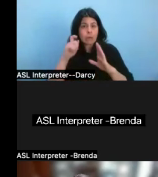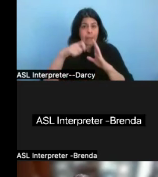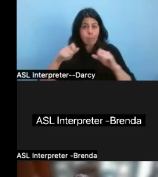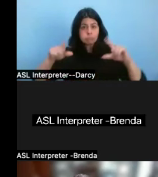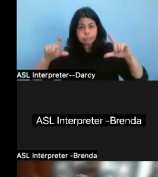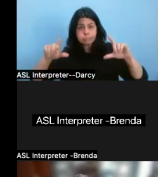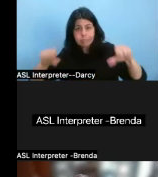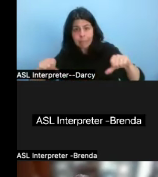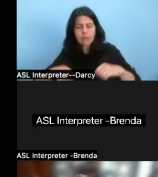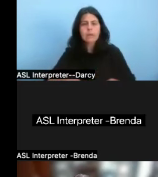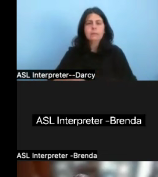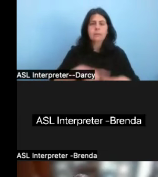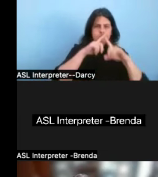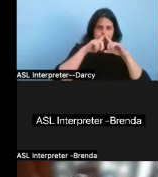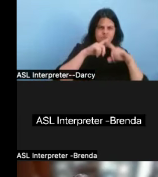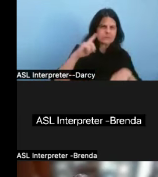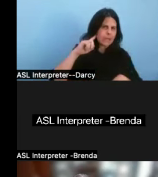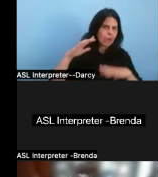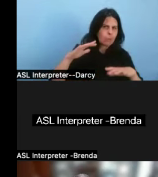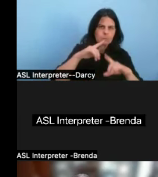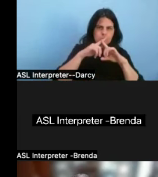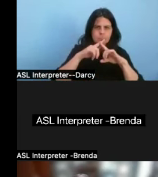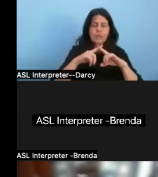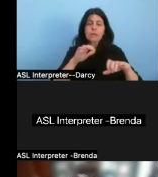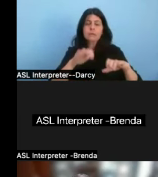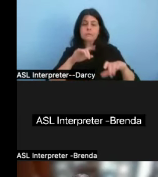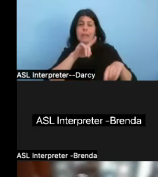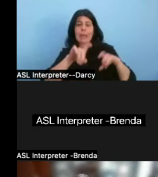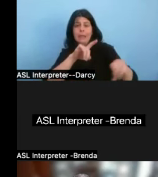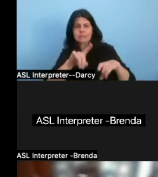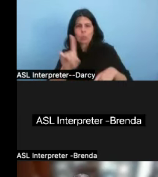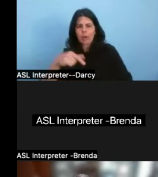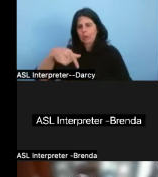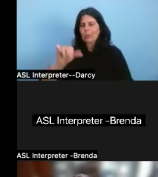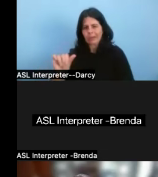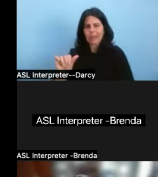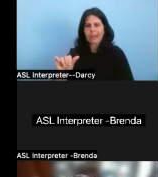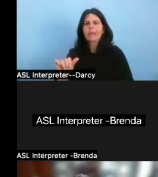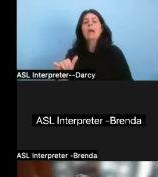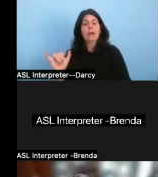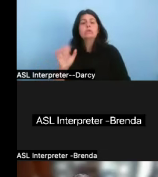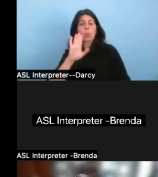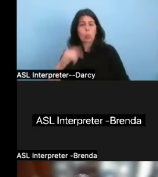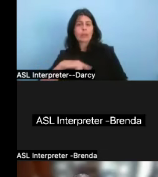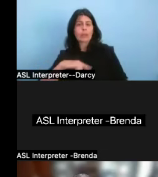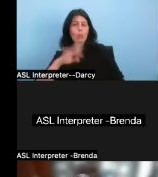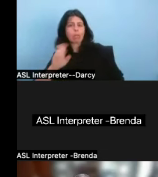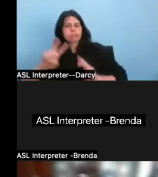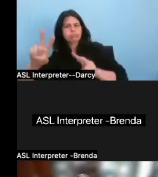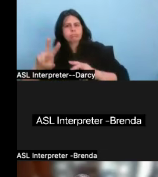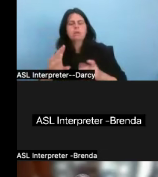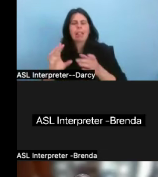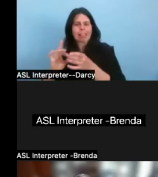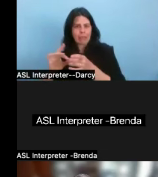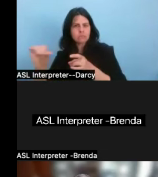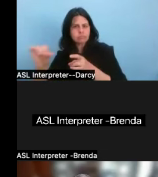Q&A tool. And if you can also share comments and look for links that we'll be putting in the chat throughout the meeting. So links that are on screen we'll also put